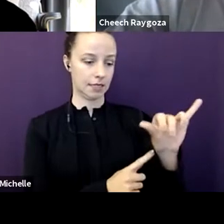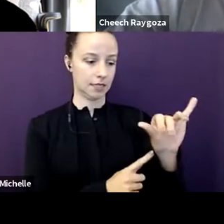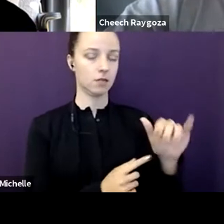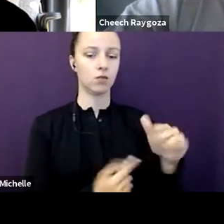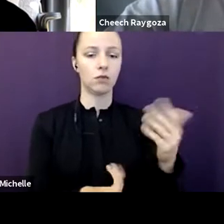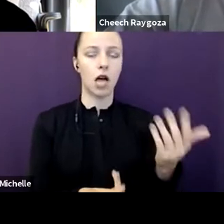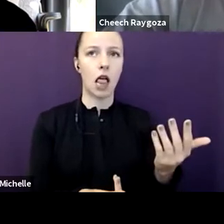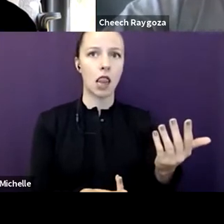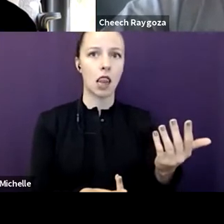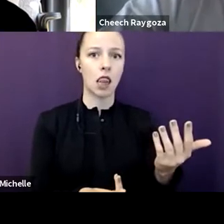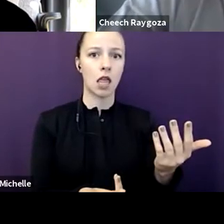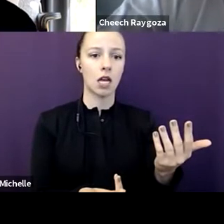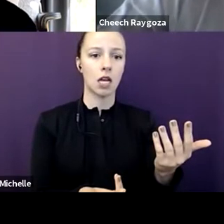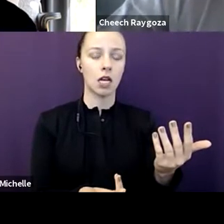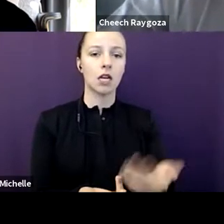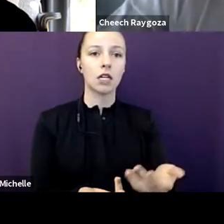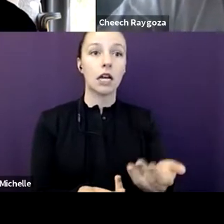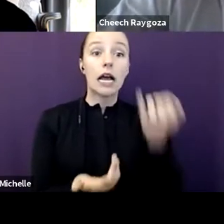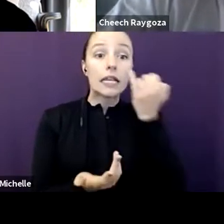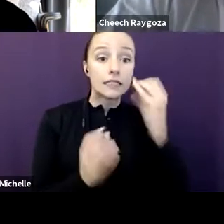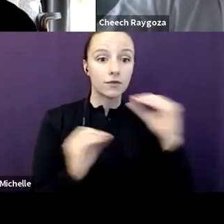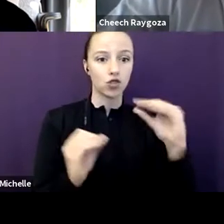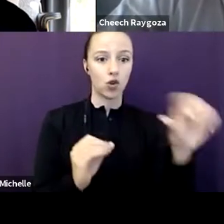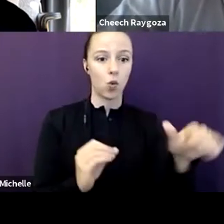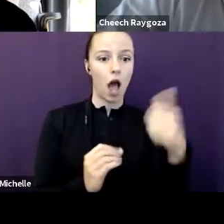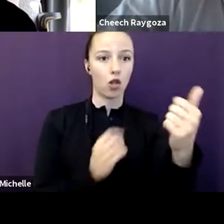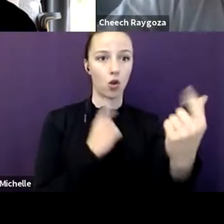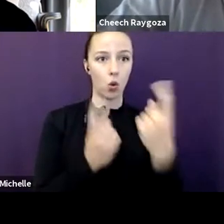I guess if there's no other questions,